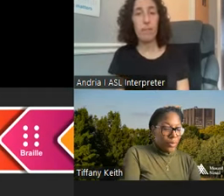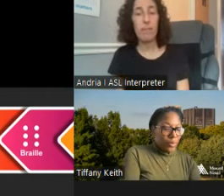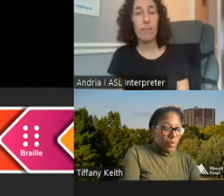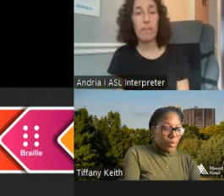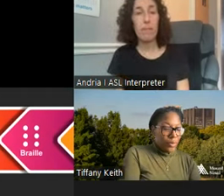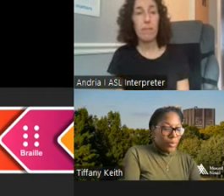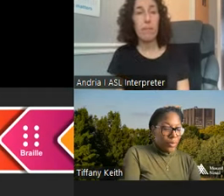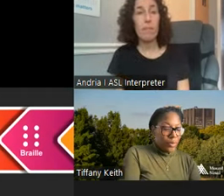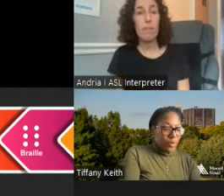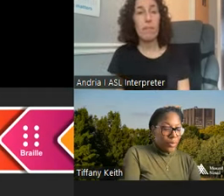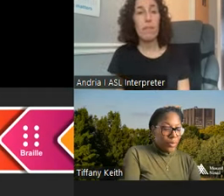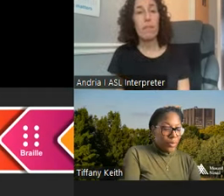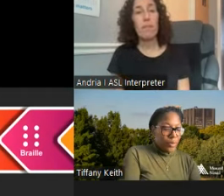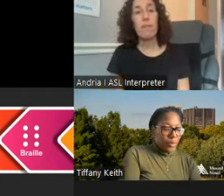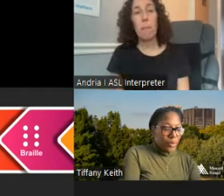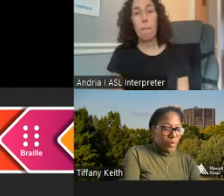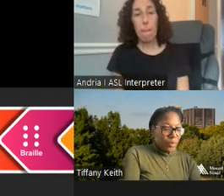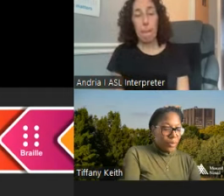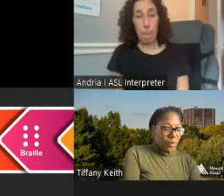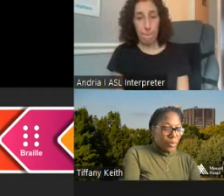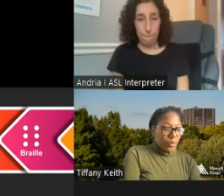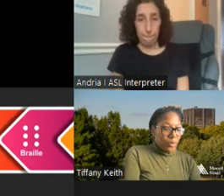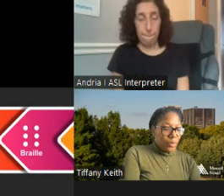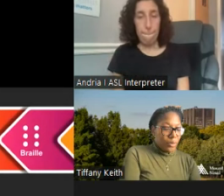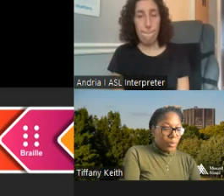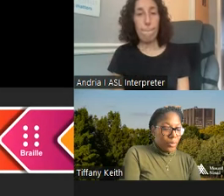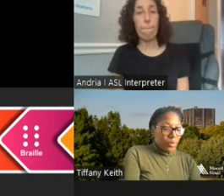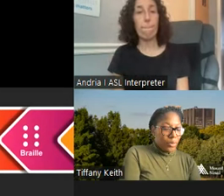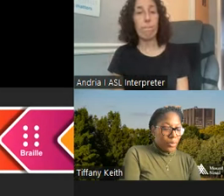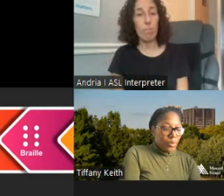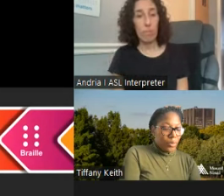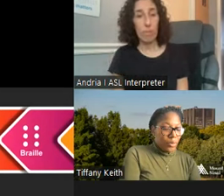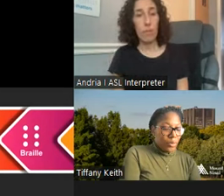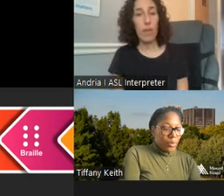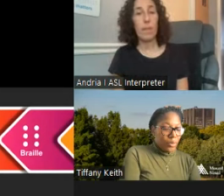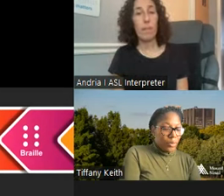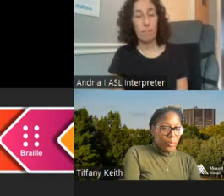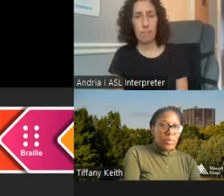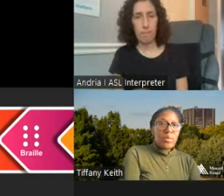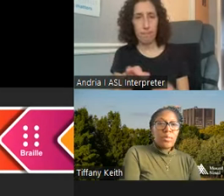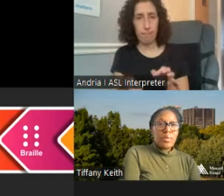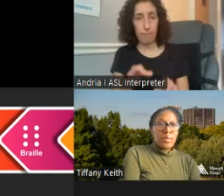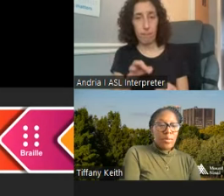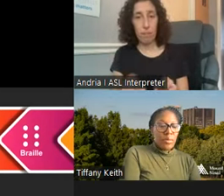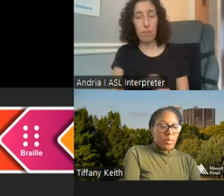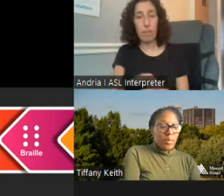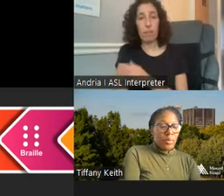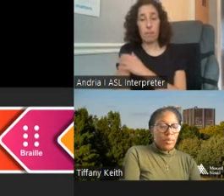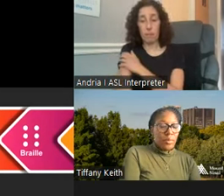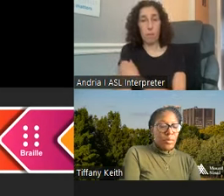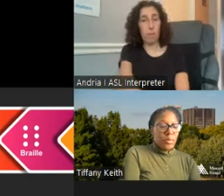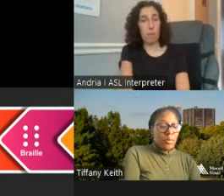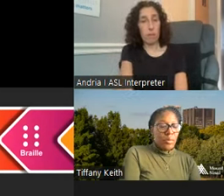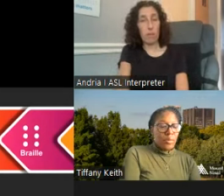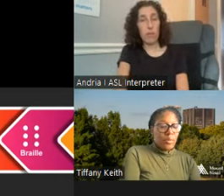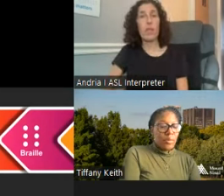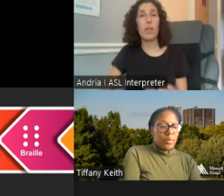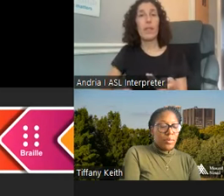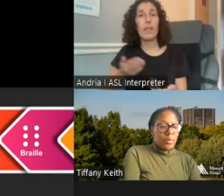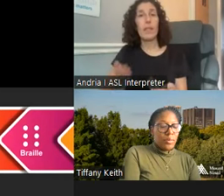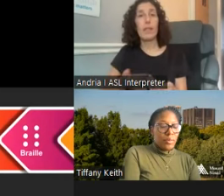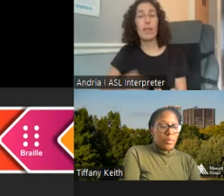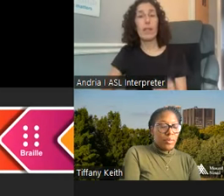is twofold. First, if it's straight, there's more arm to grab onto, right? It's harder to grab out right